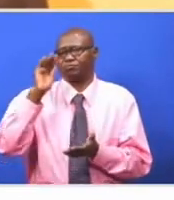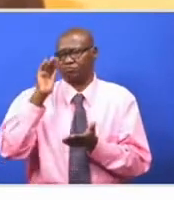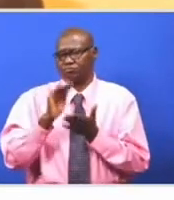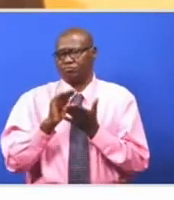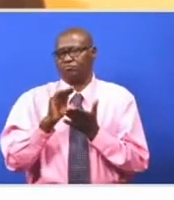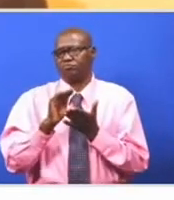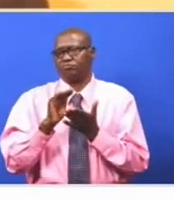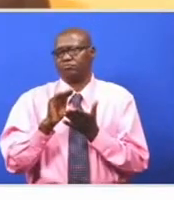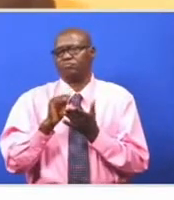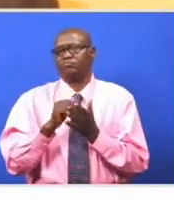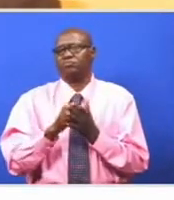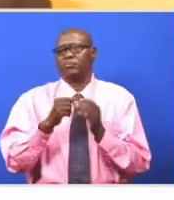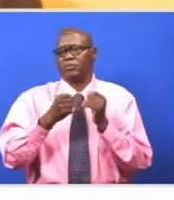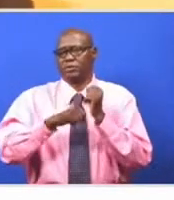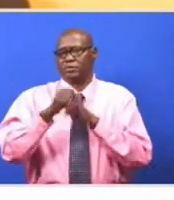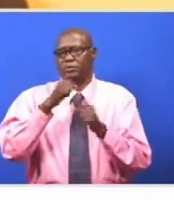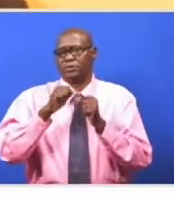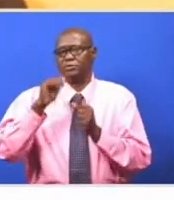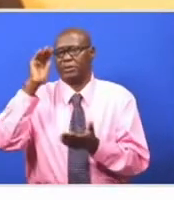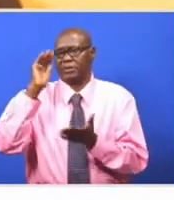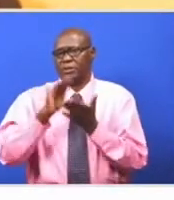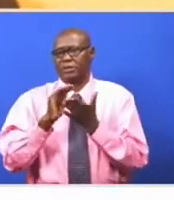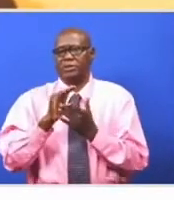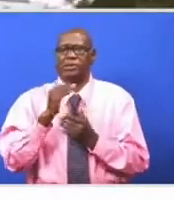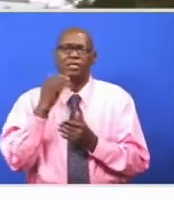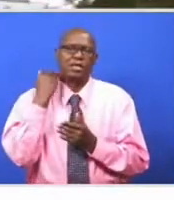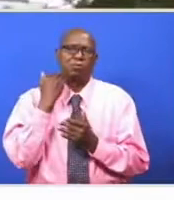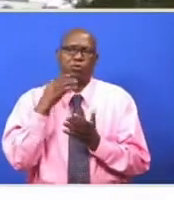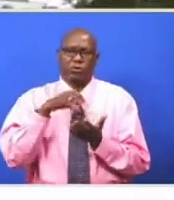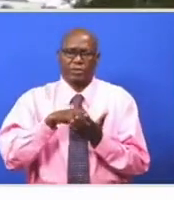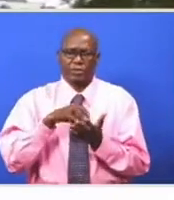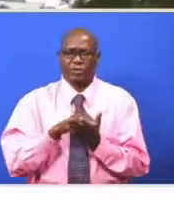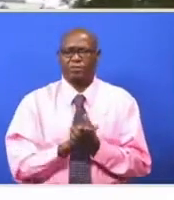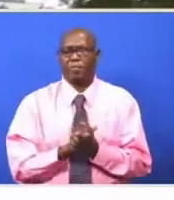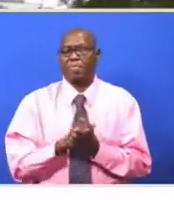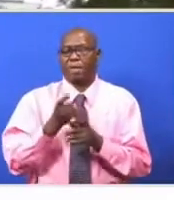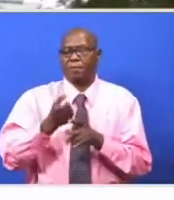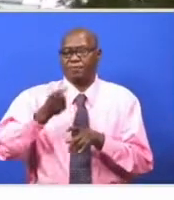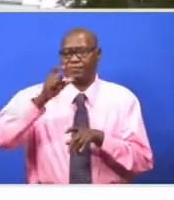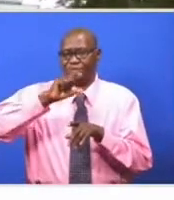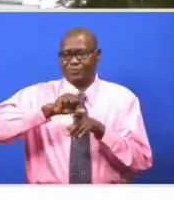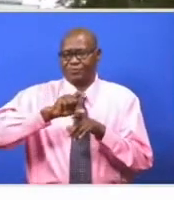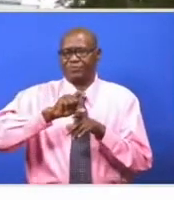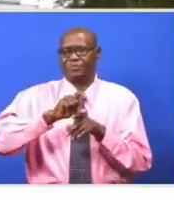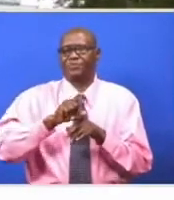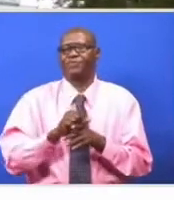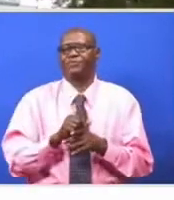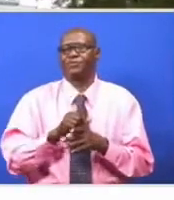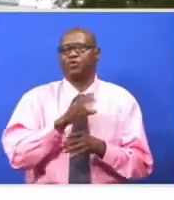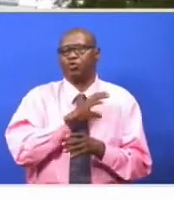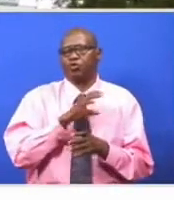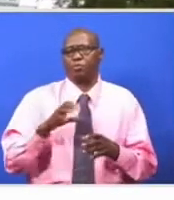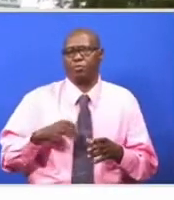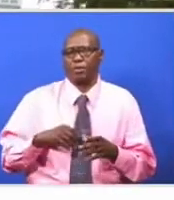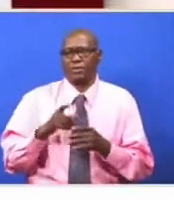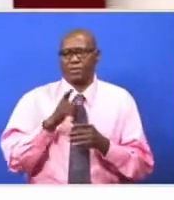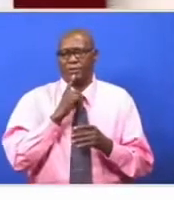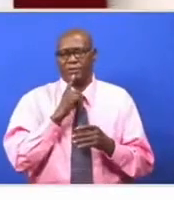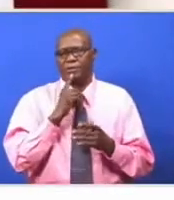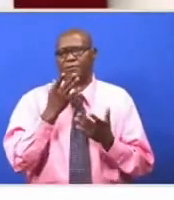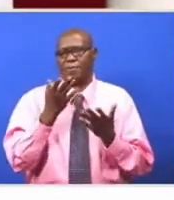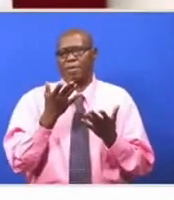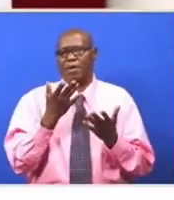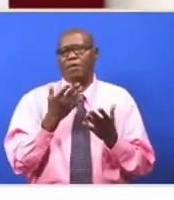an increase in criminal cases. Additionally, the Commission also monitored that there were 28 incidents of